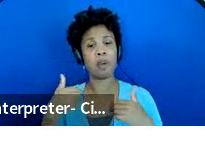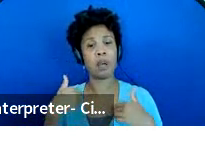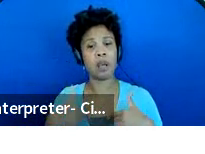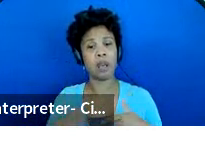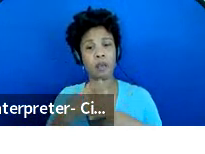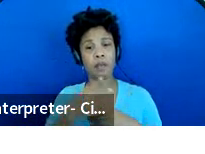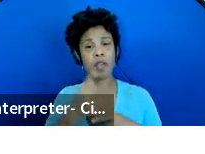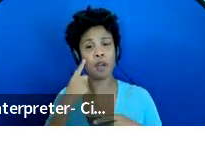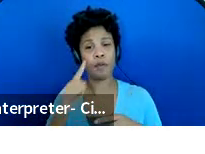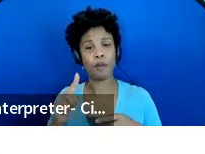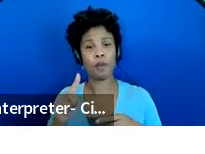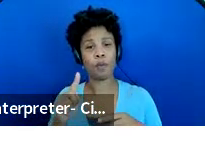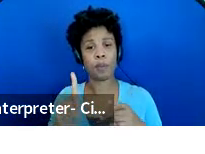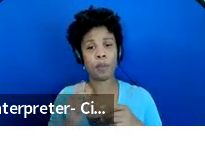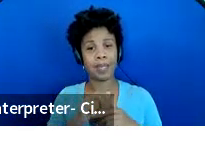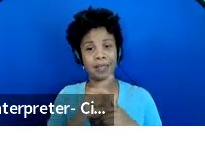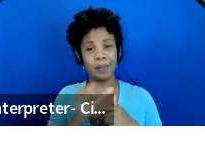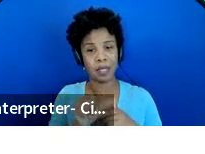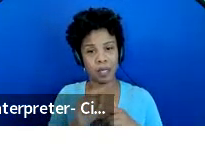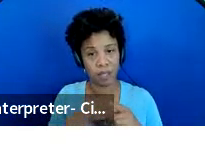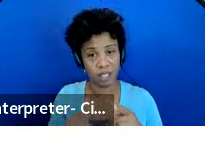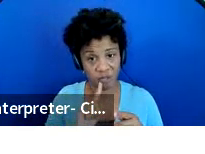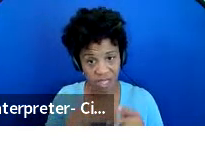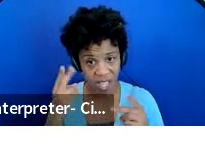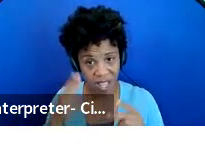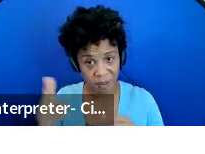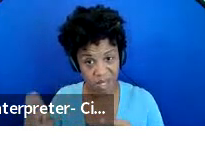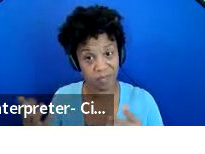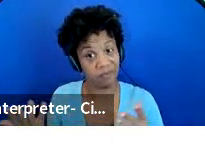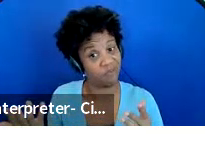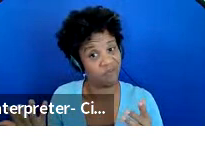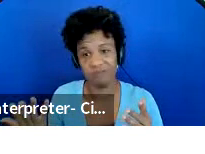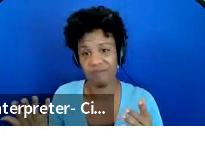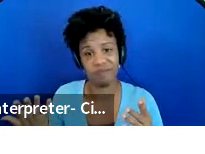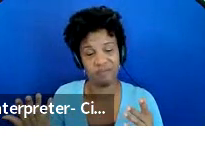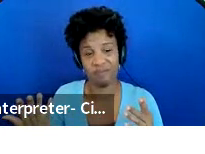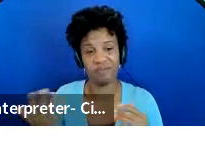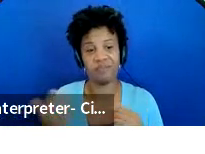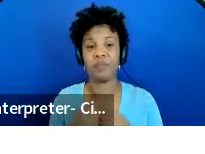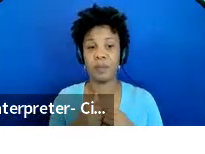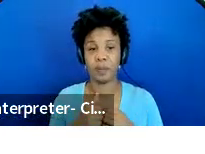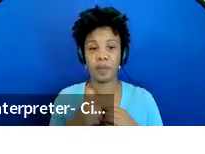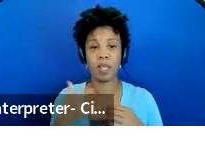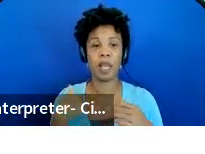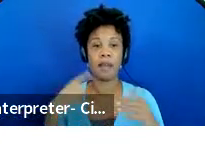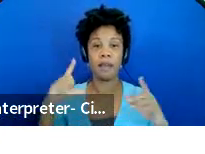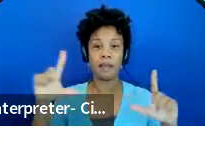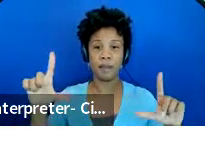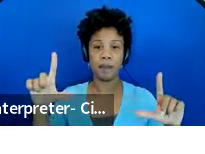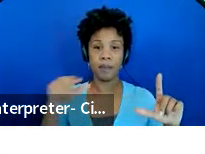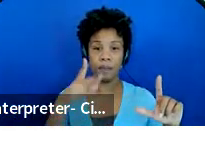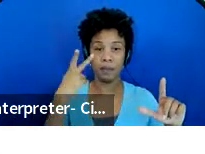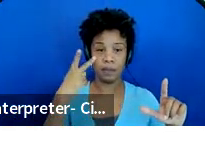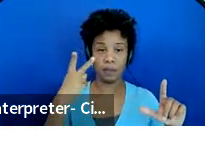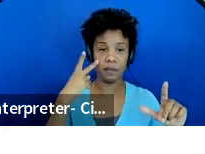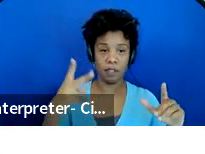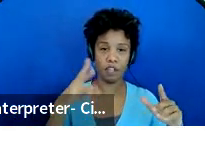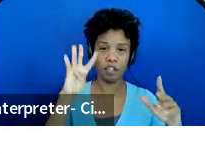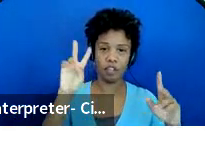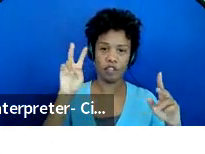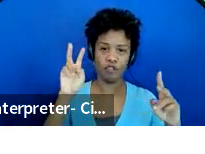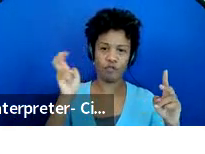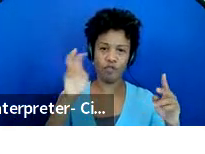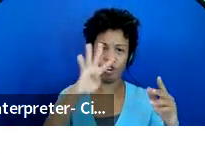is go through some graphs for different countries. And these graphs, of course, are based on data that was available. So they're only based on some